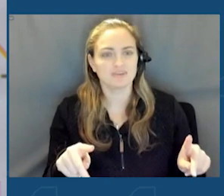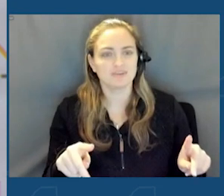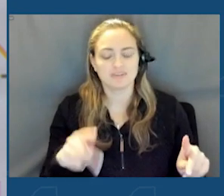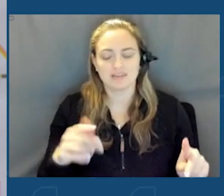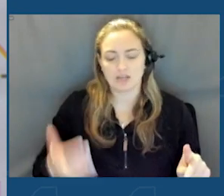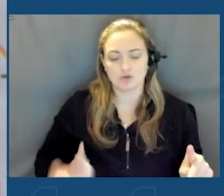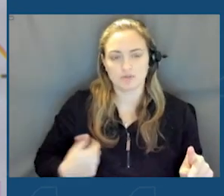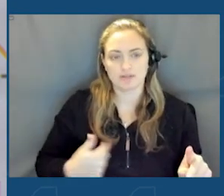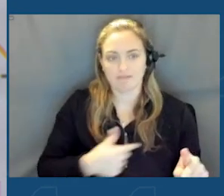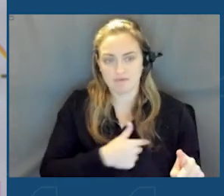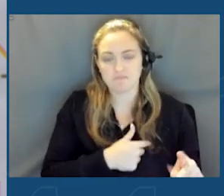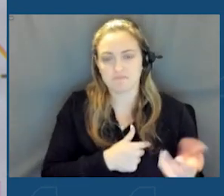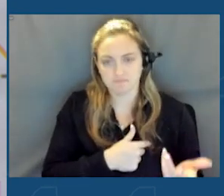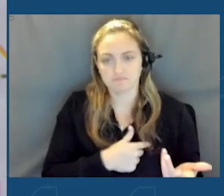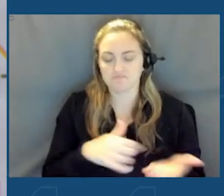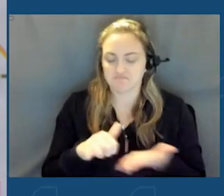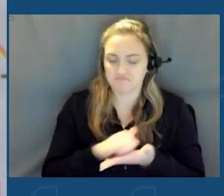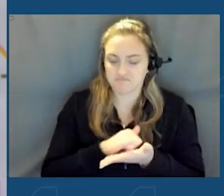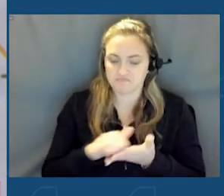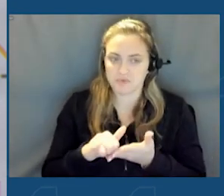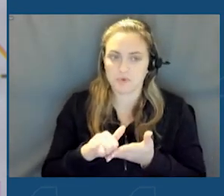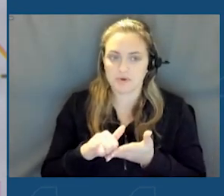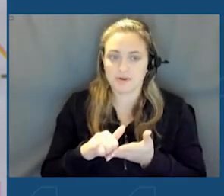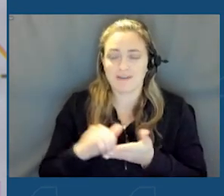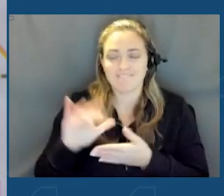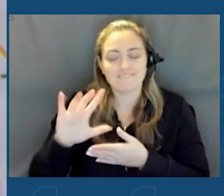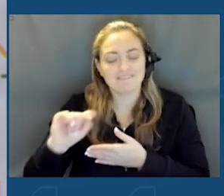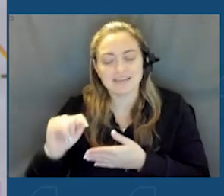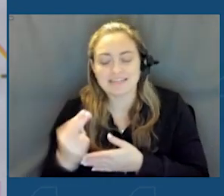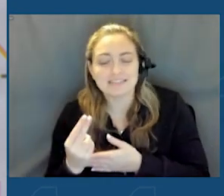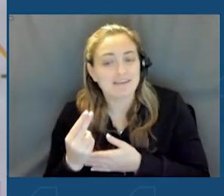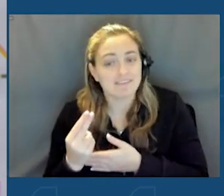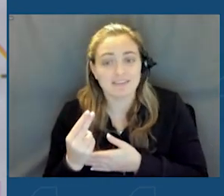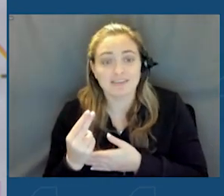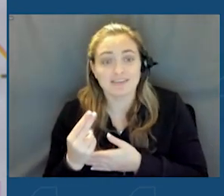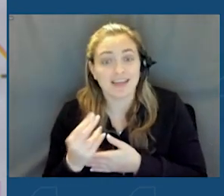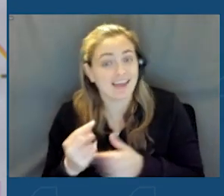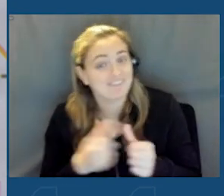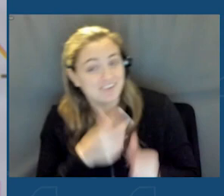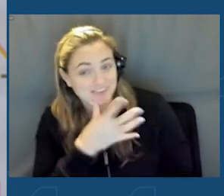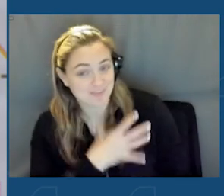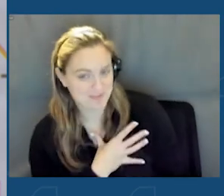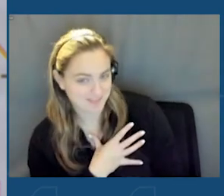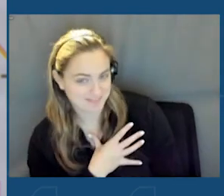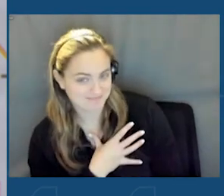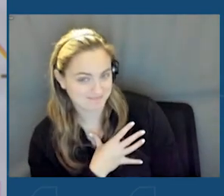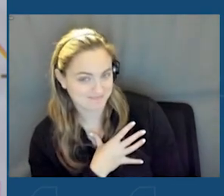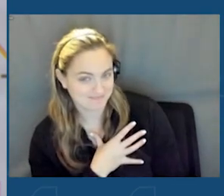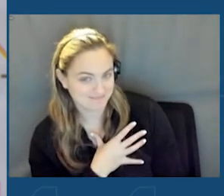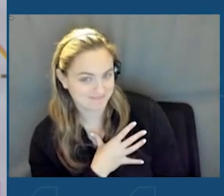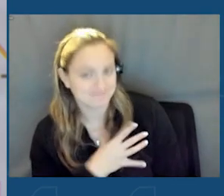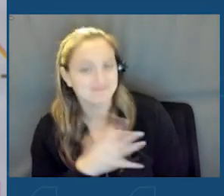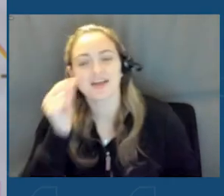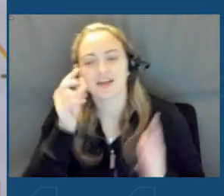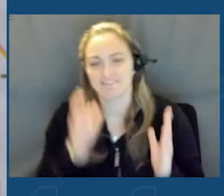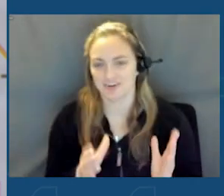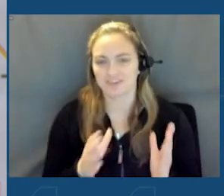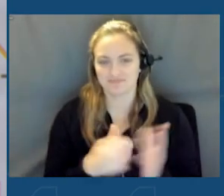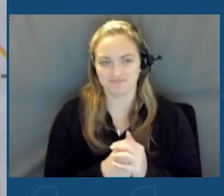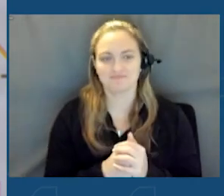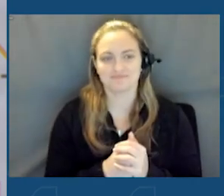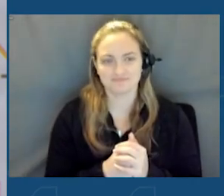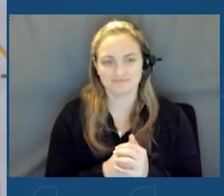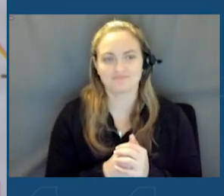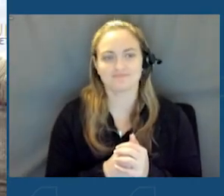introducing New York's 57th and first female governor, the Honorable